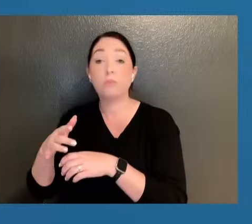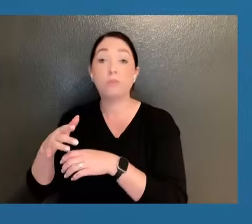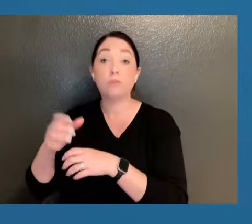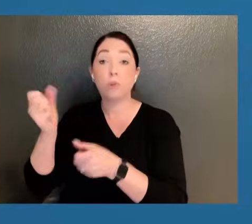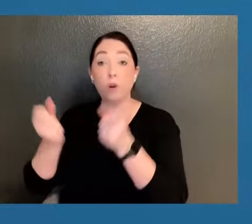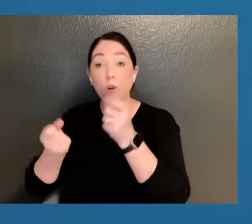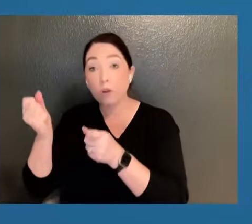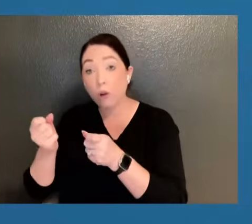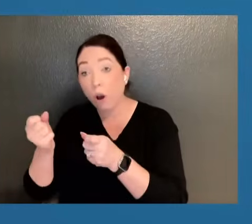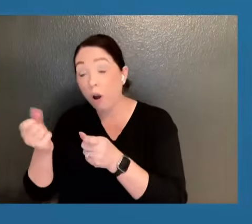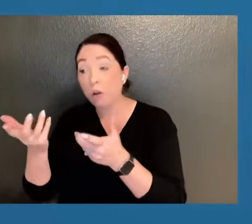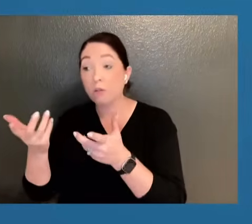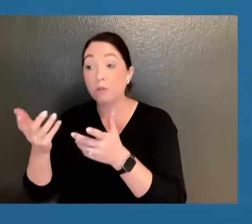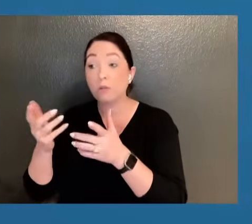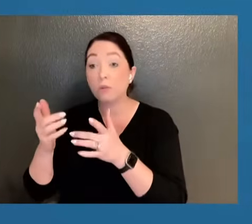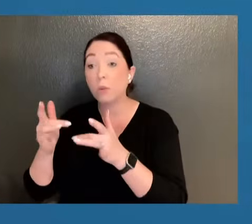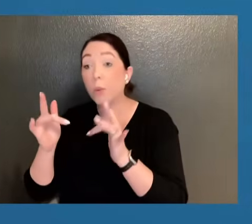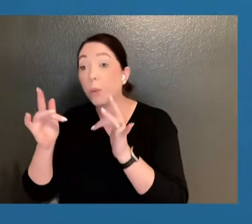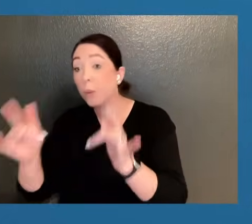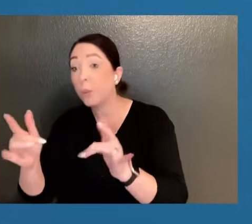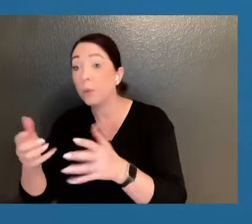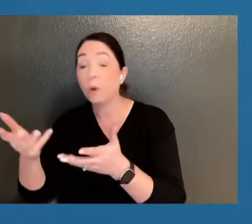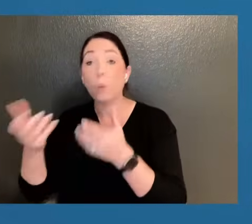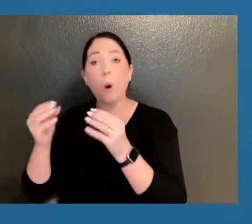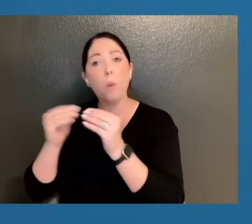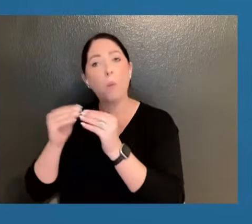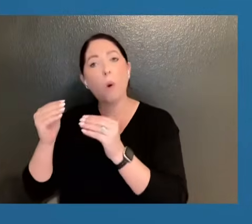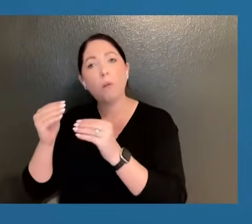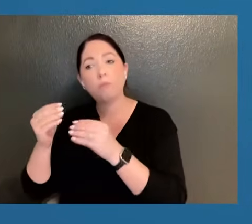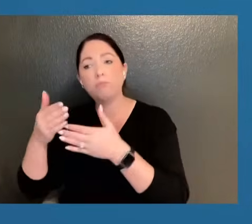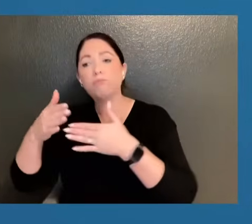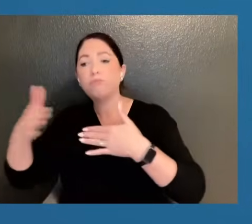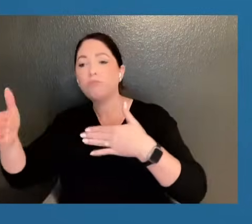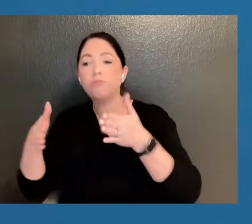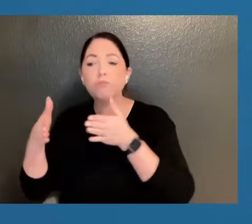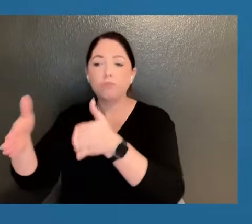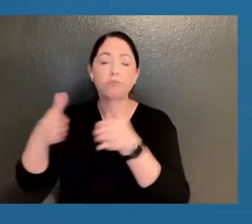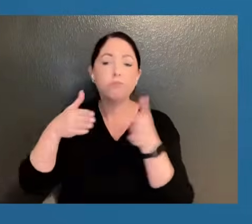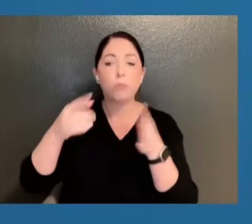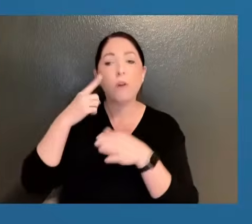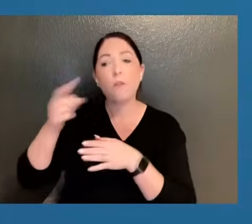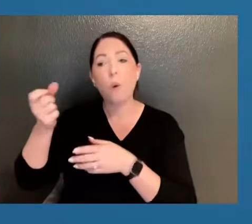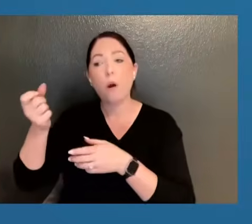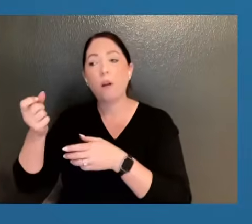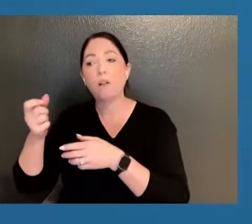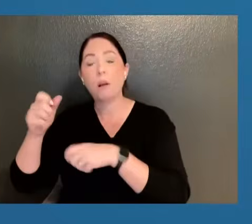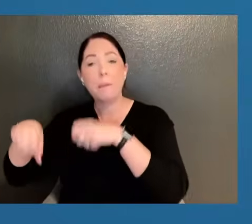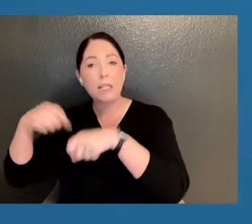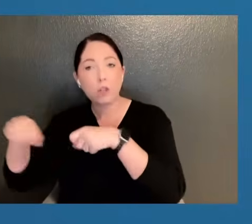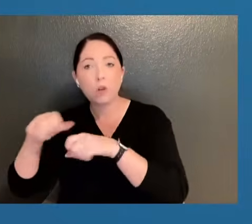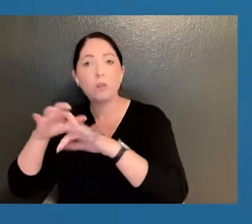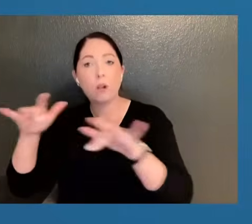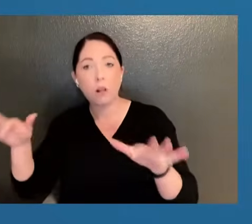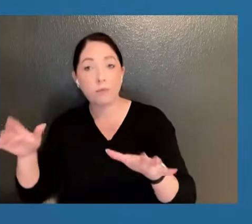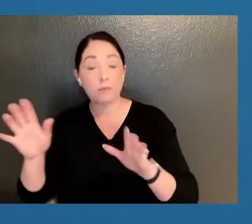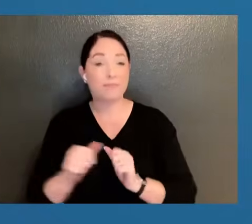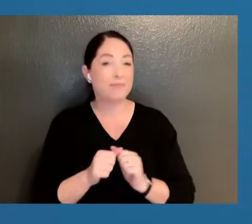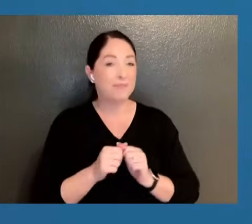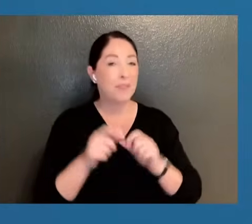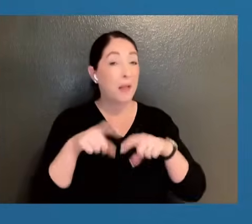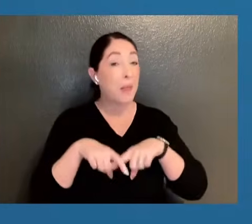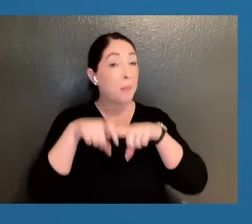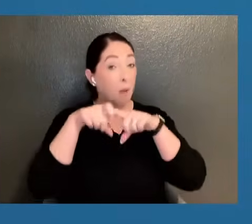make more room for buses, cyclists, pedestrians, things like that. Do a little more than was done under Mayor Adams. The pause was related to